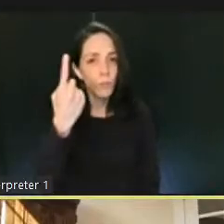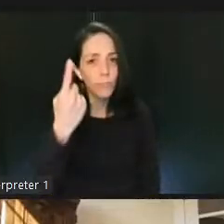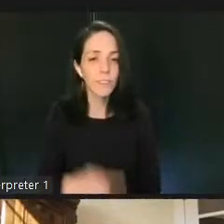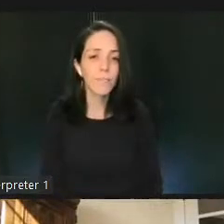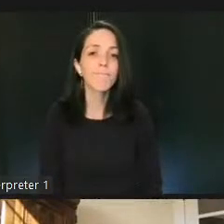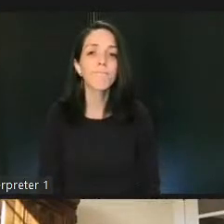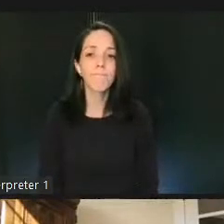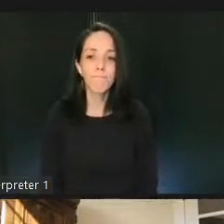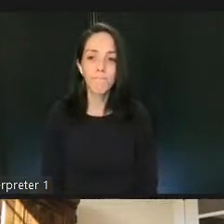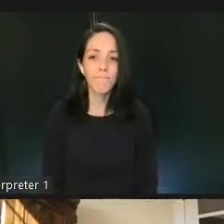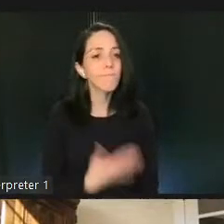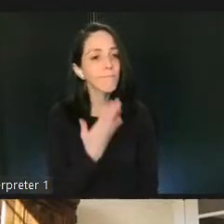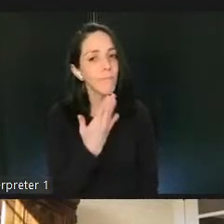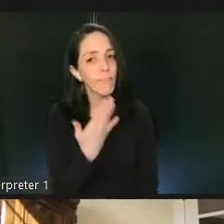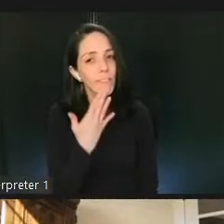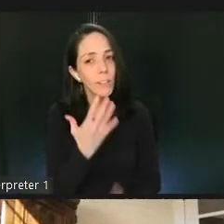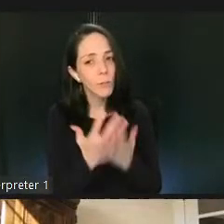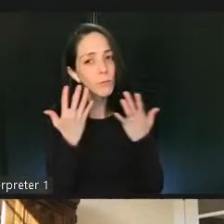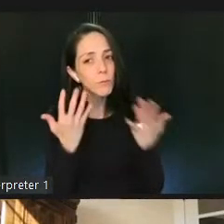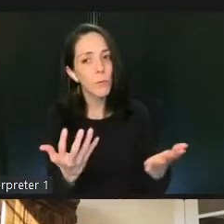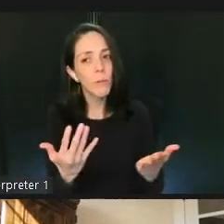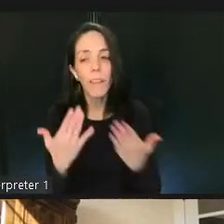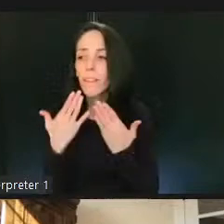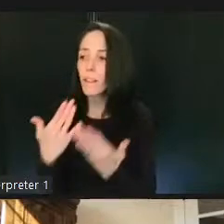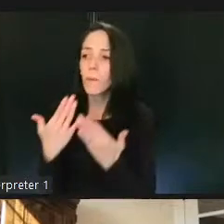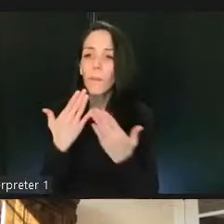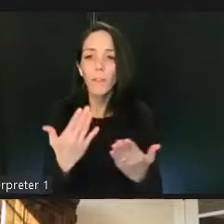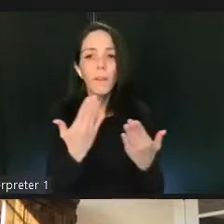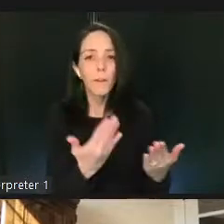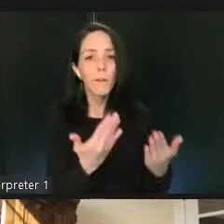Thank you very much. Thank you. Thank you.